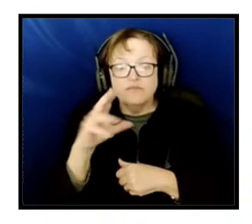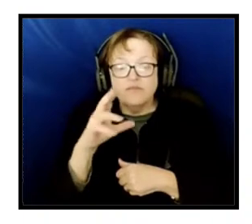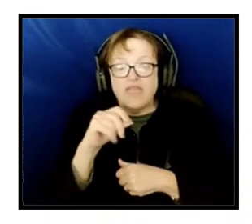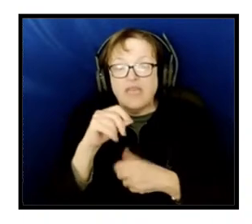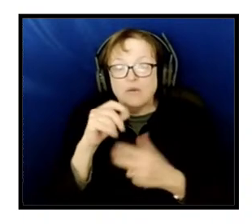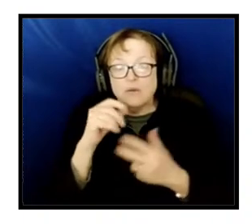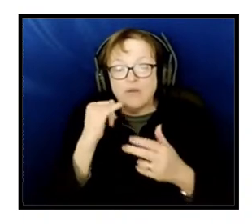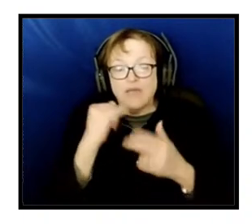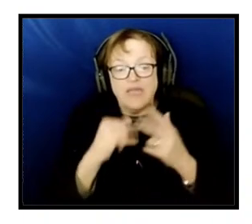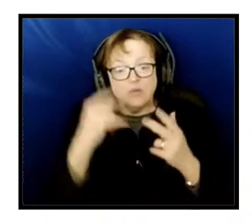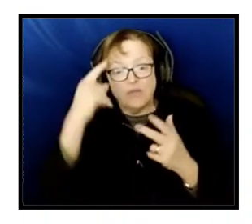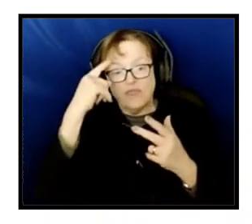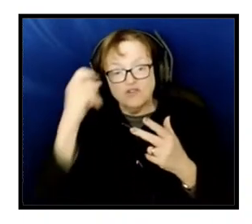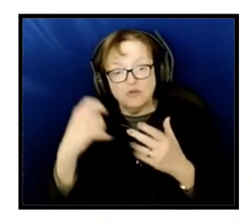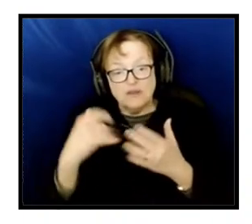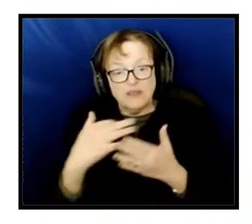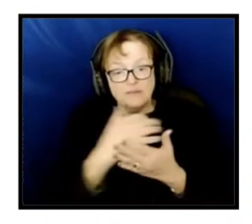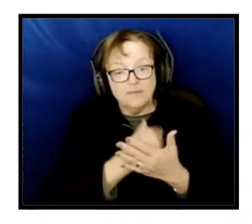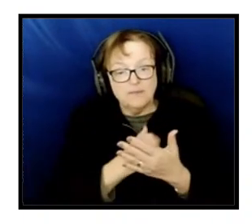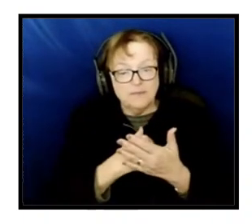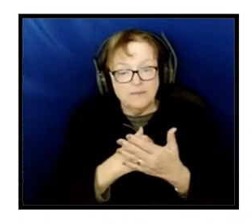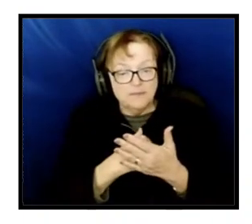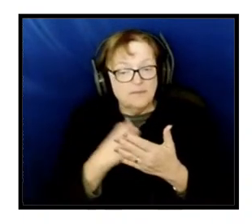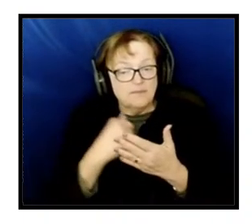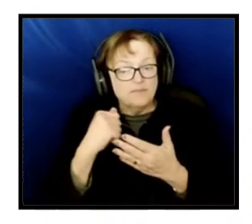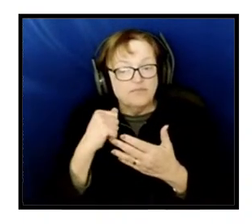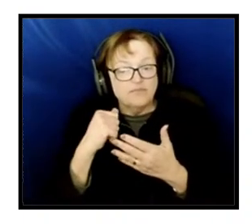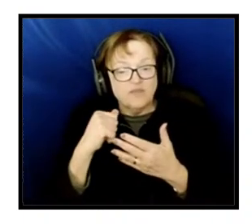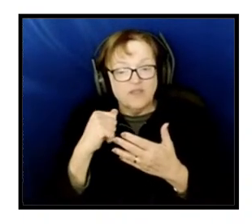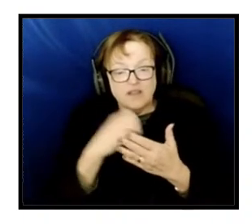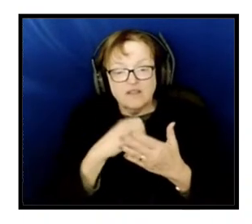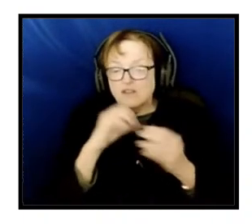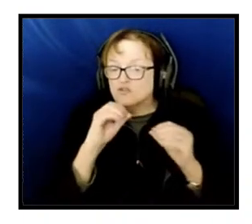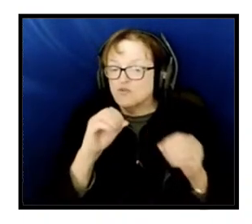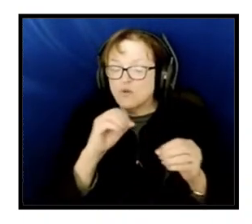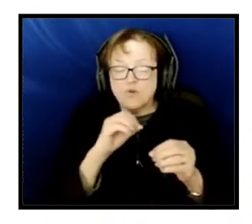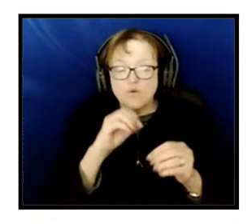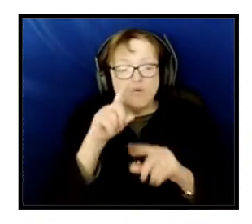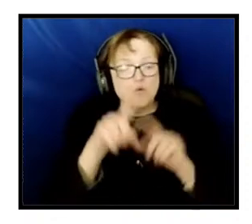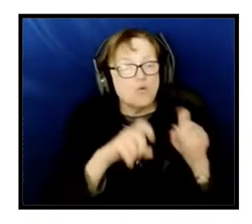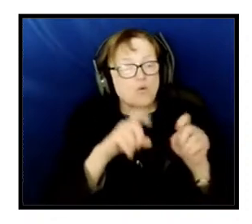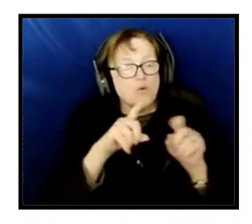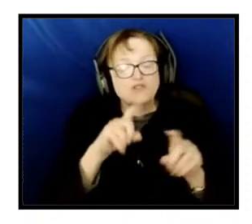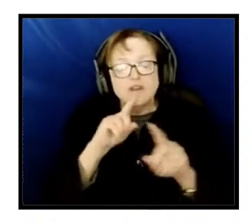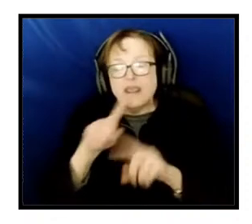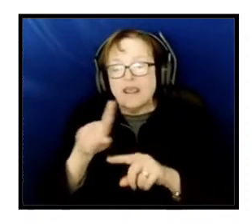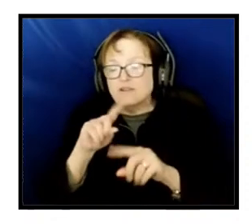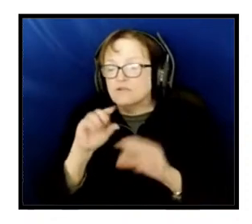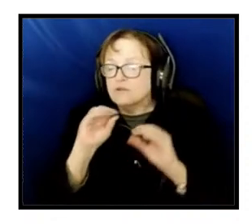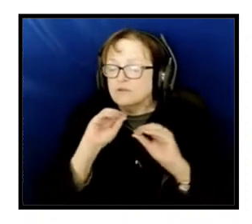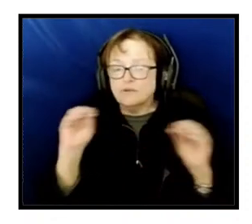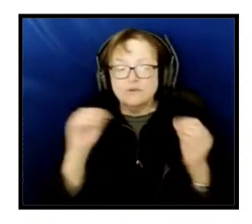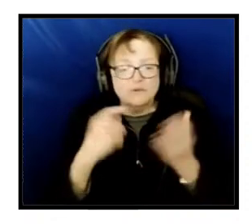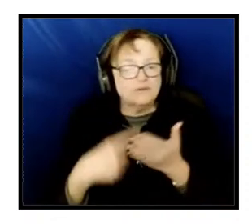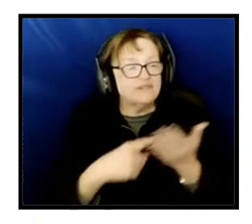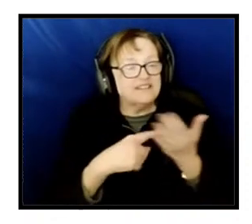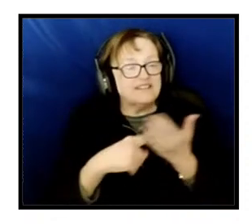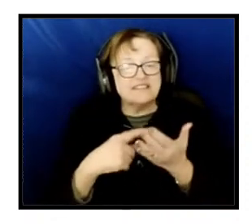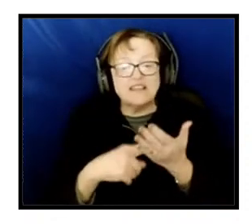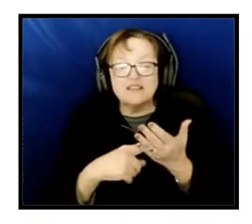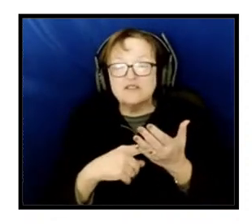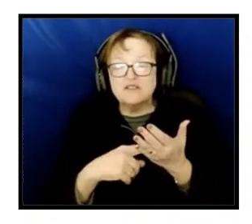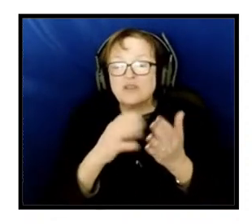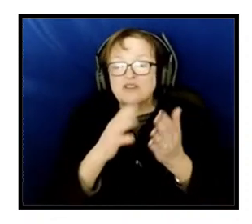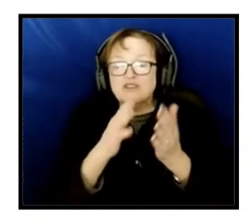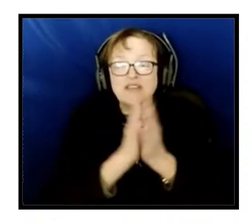Collective. Now, there is no Q&A format tonight, no discussion. So we just ask that you